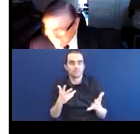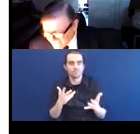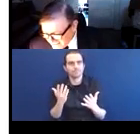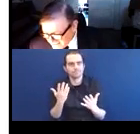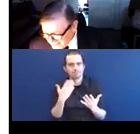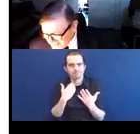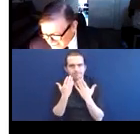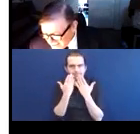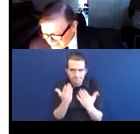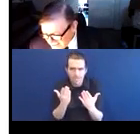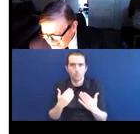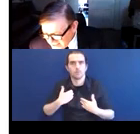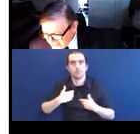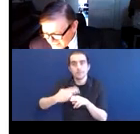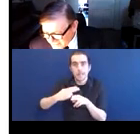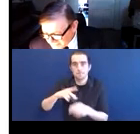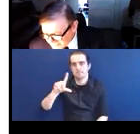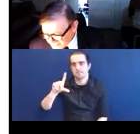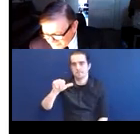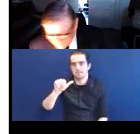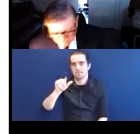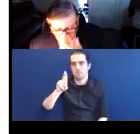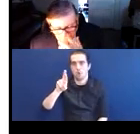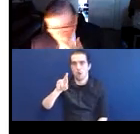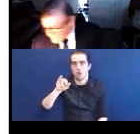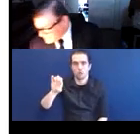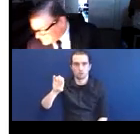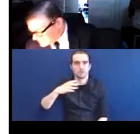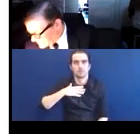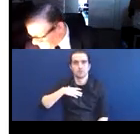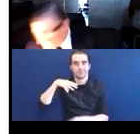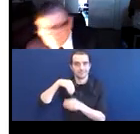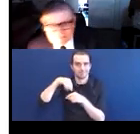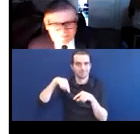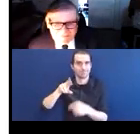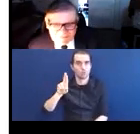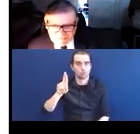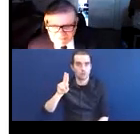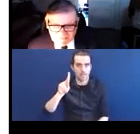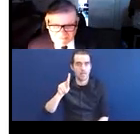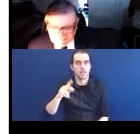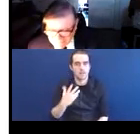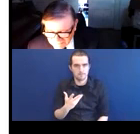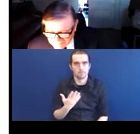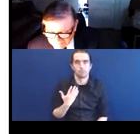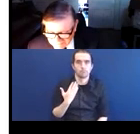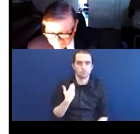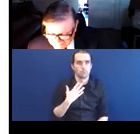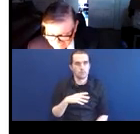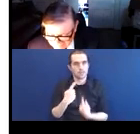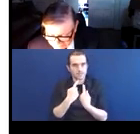can help people, because I've got Asperger's syndrome. Well, I've got mild Asperger's syndrome with obsessional anxiety, and